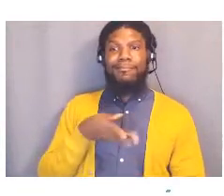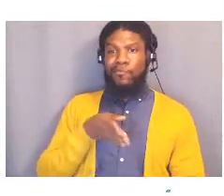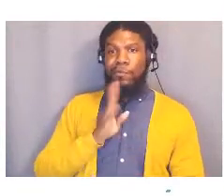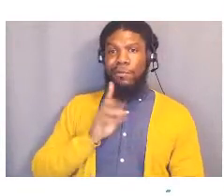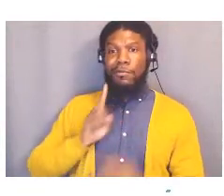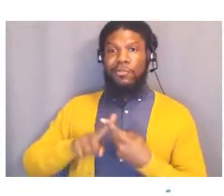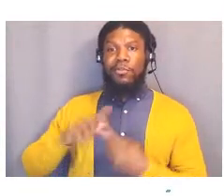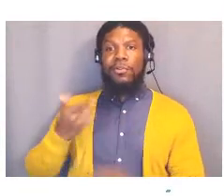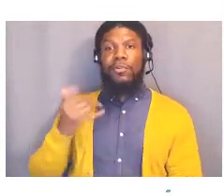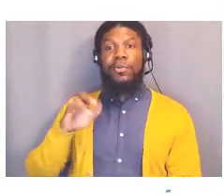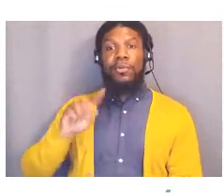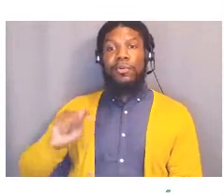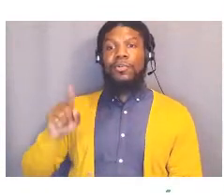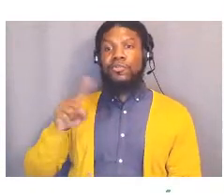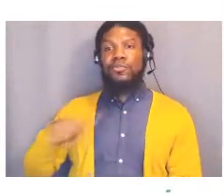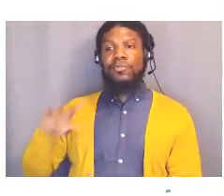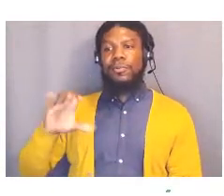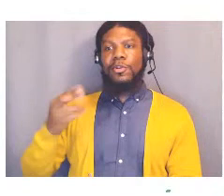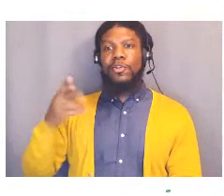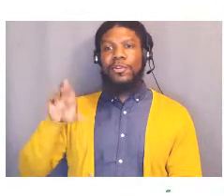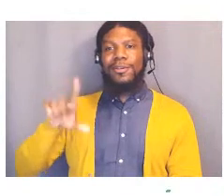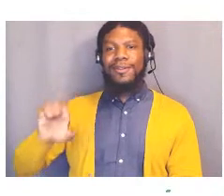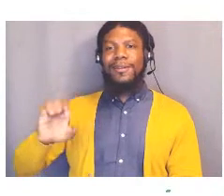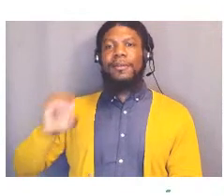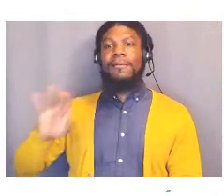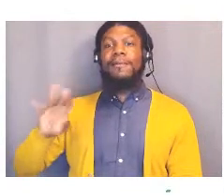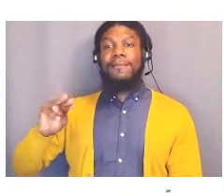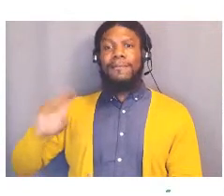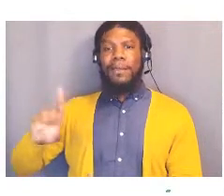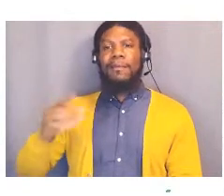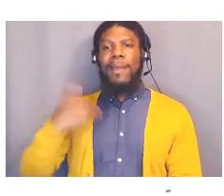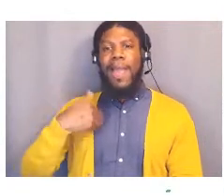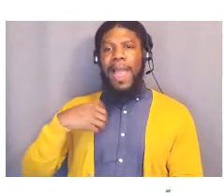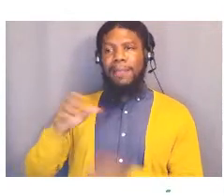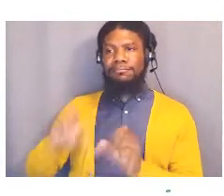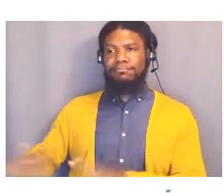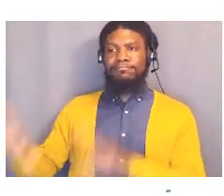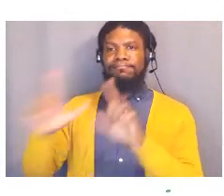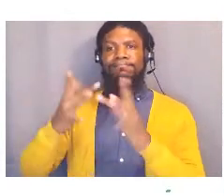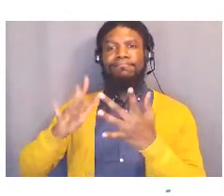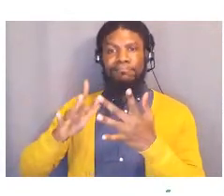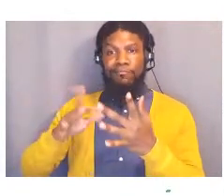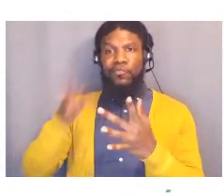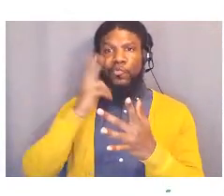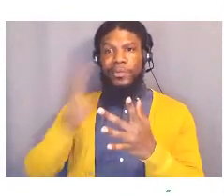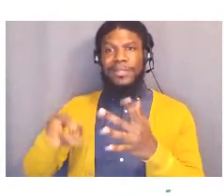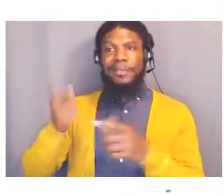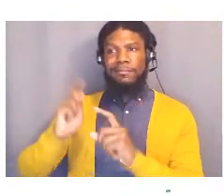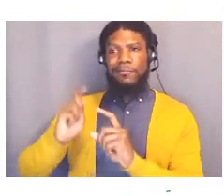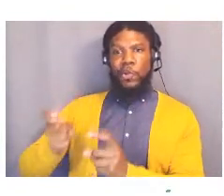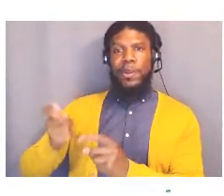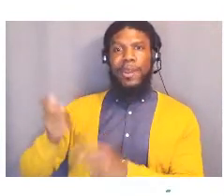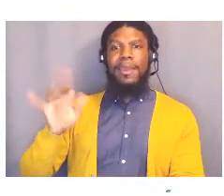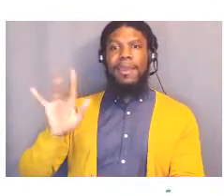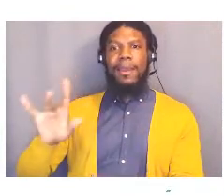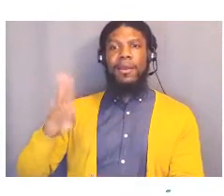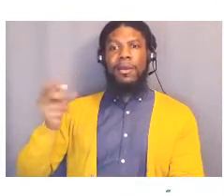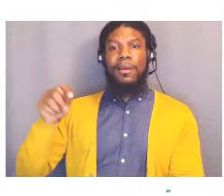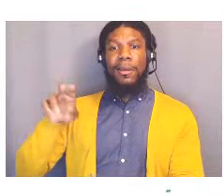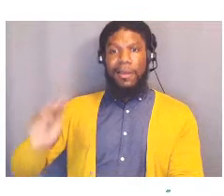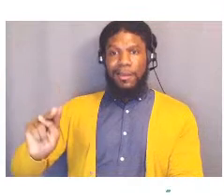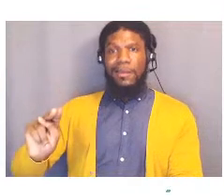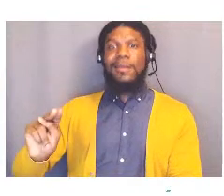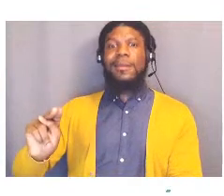Circle of Maryland, if you're watching on the Peale's website, you can find a donate button to the right of the video player. You can also learn more